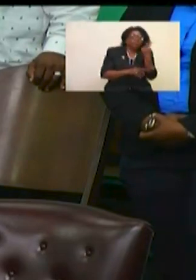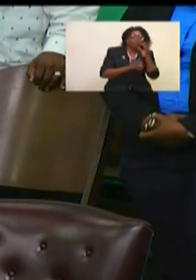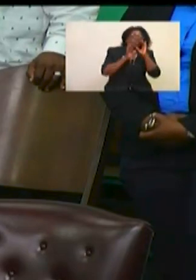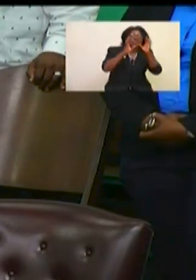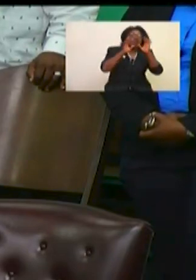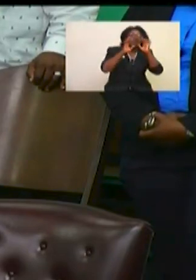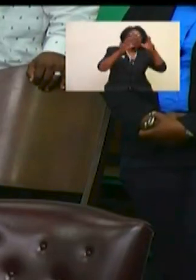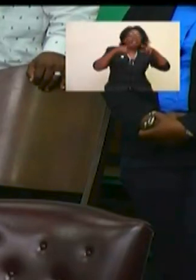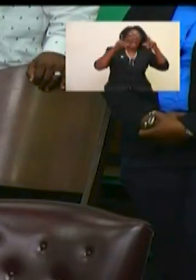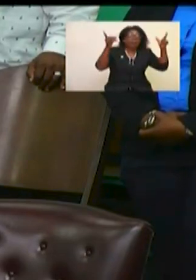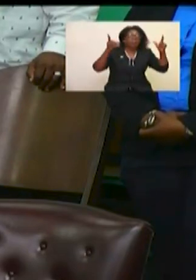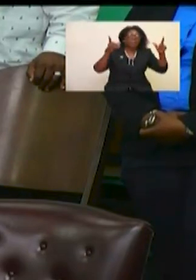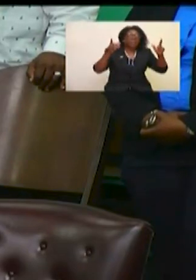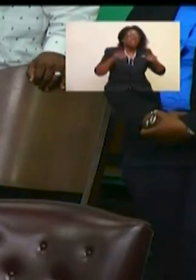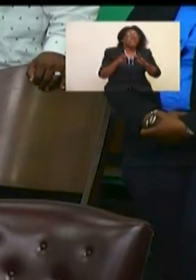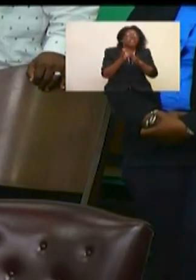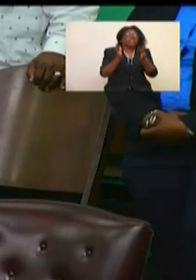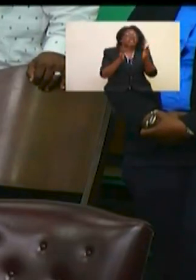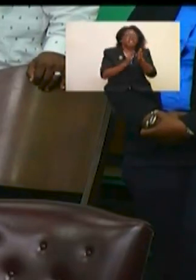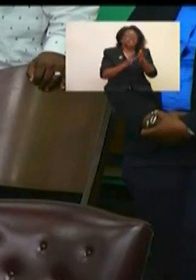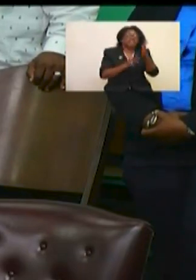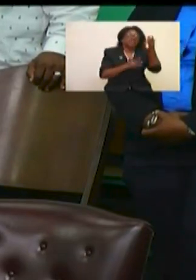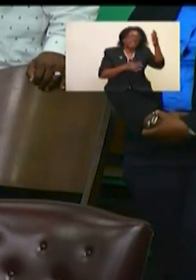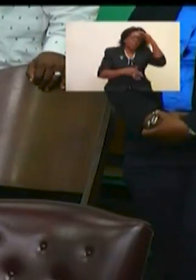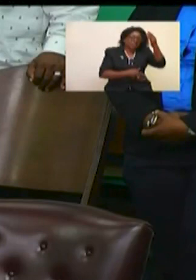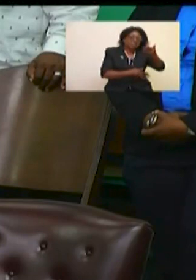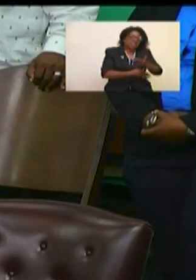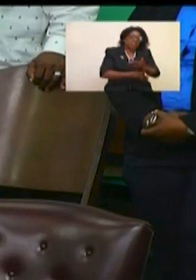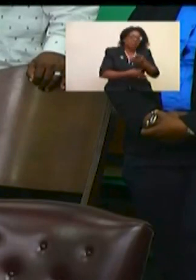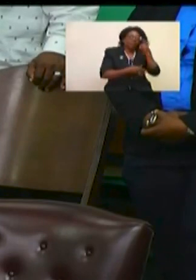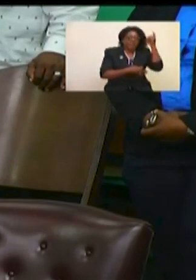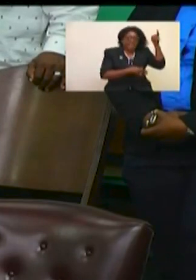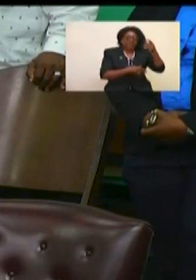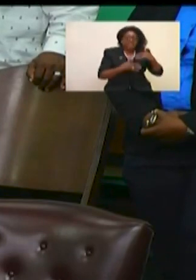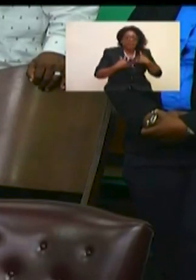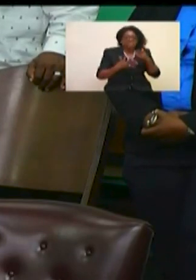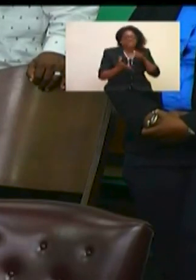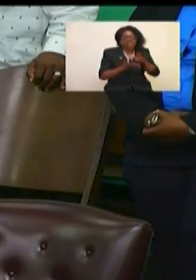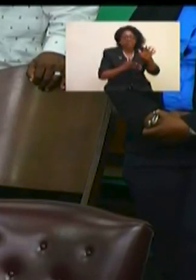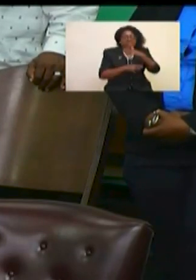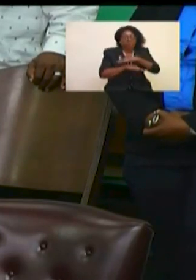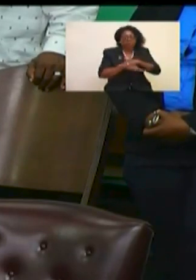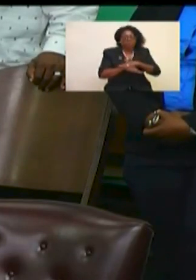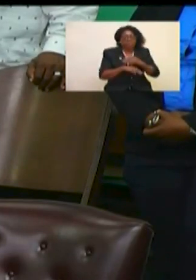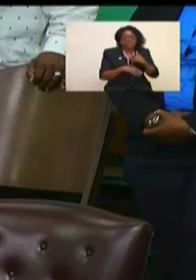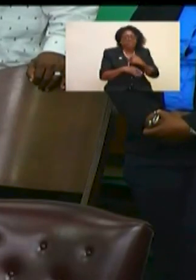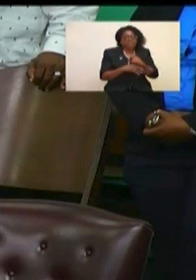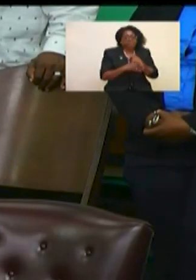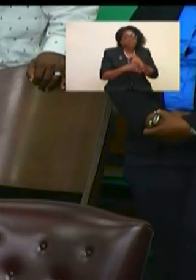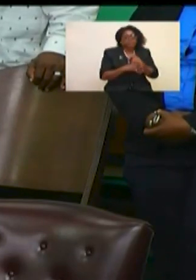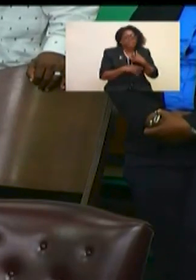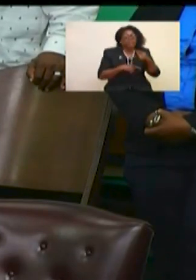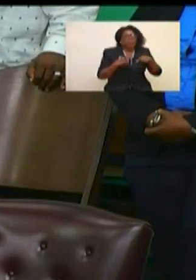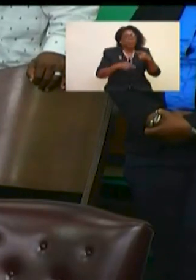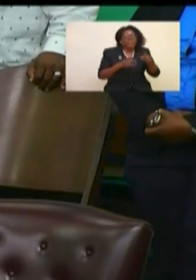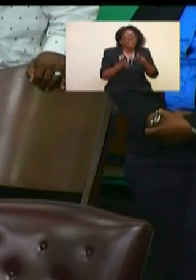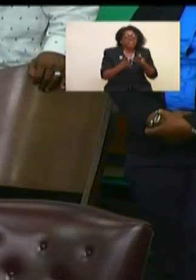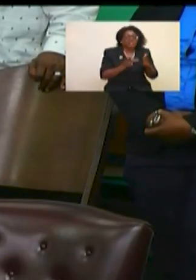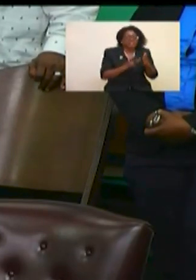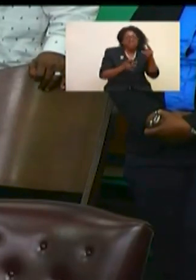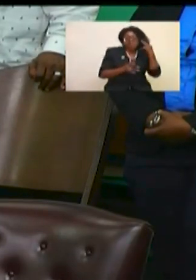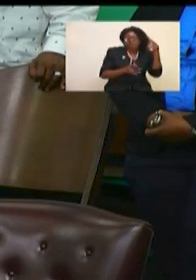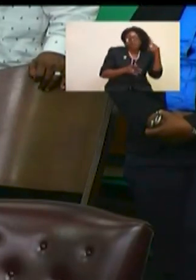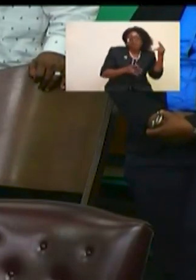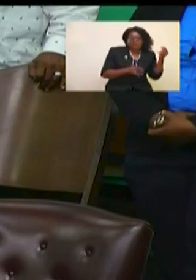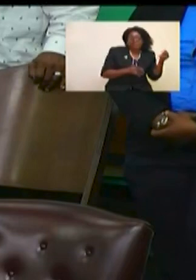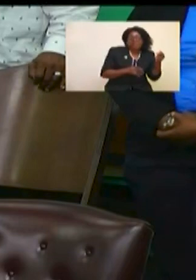louder, "Jesus, thou son of David, have mercy on me." When Jesus heard him, he stopped and said, "Tell